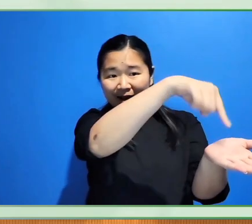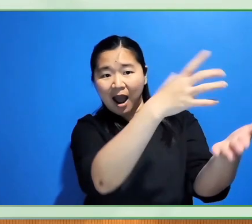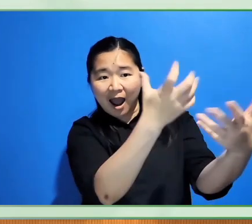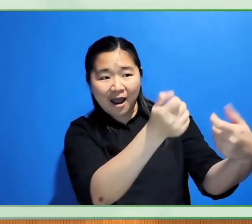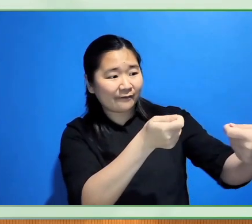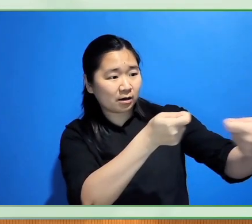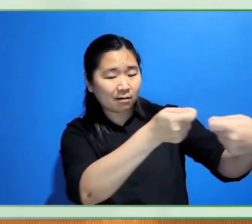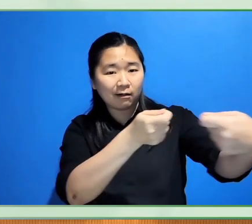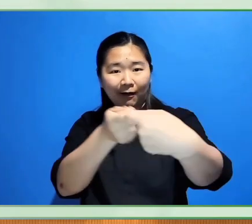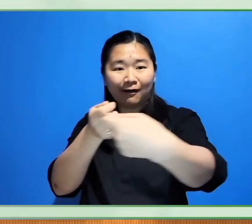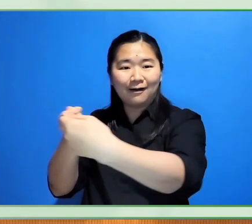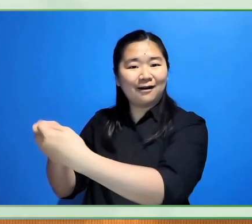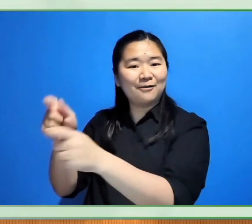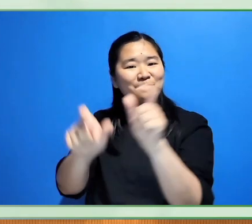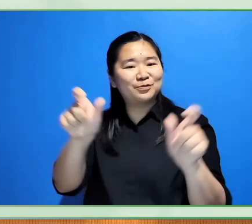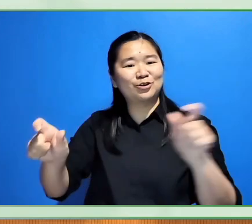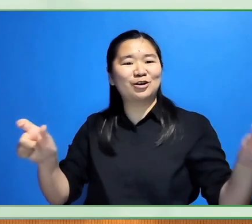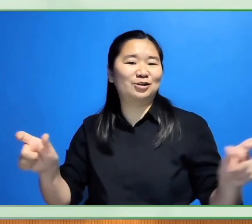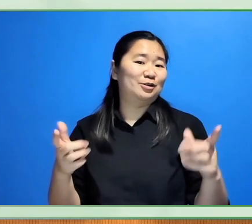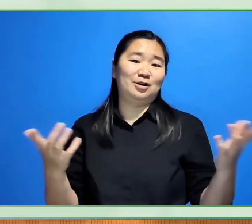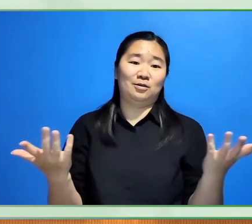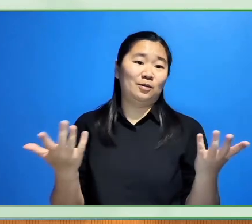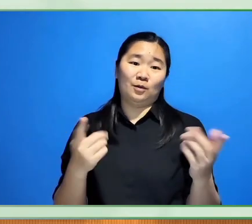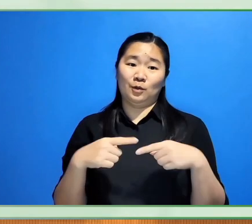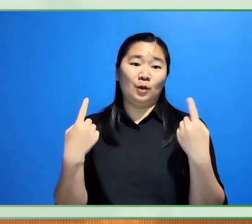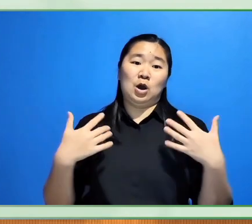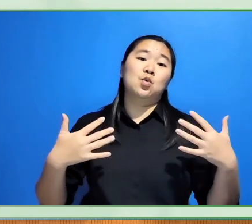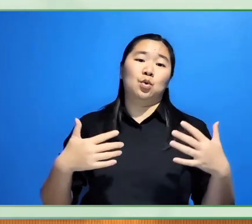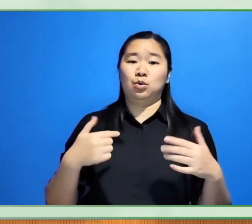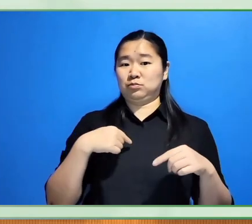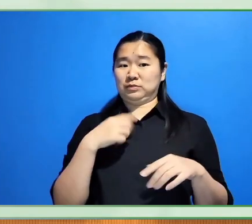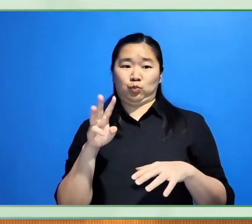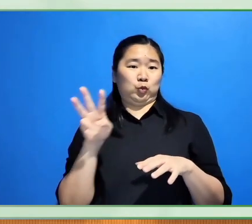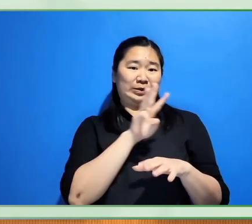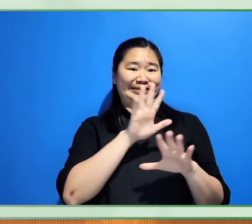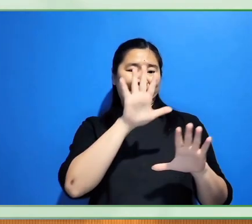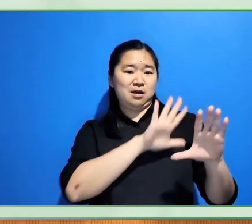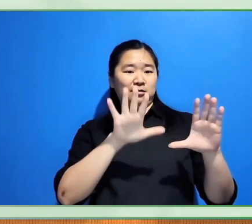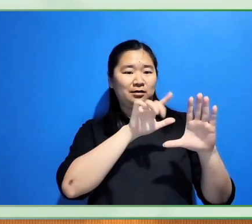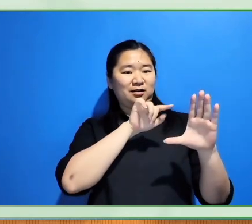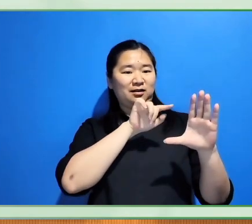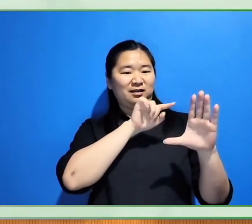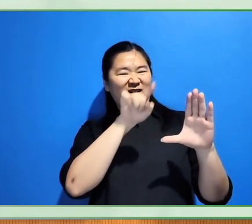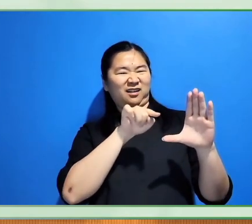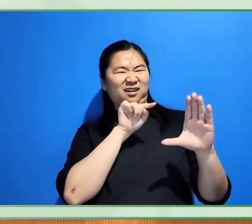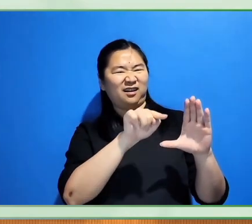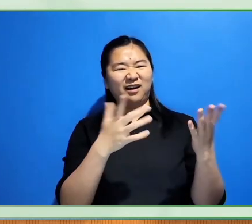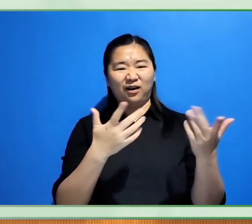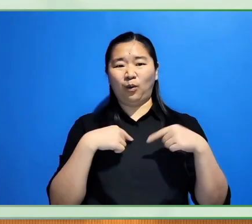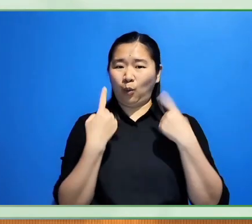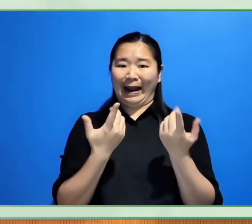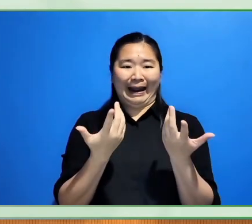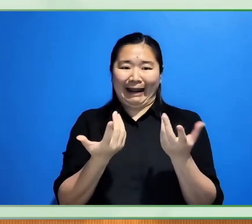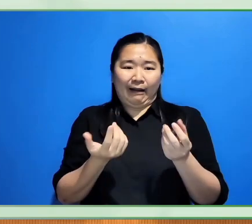couldn't do our work without our partners. And on that note, also, that list of partners